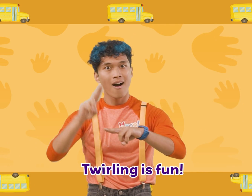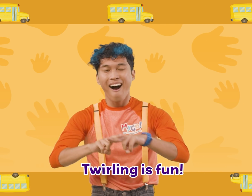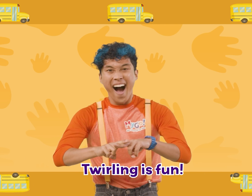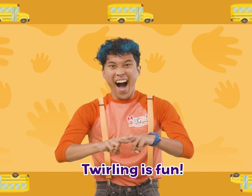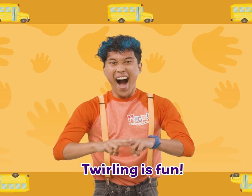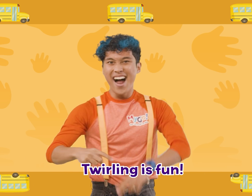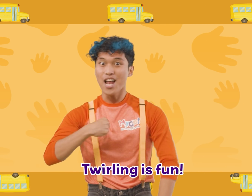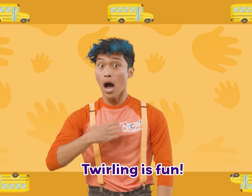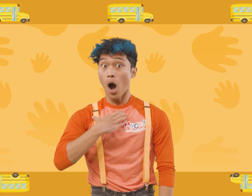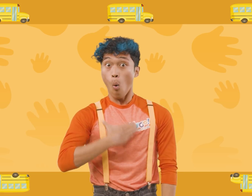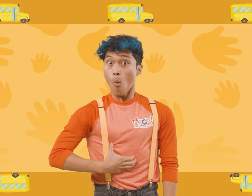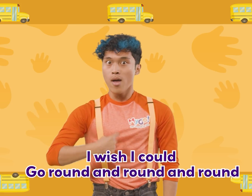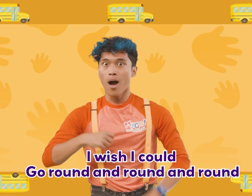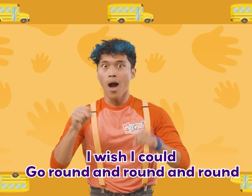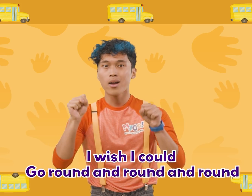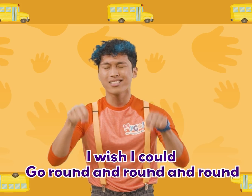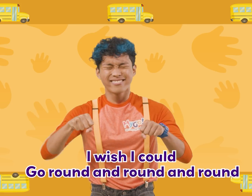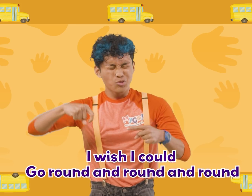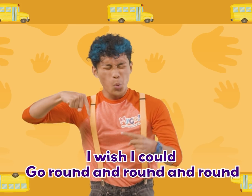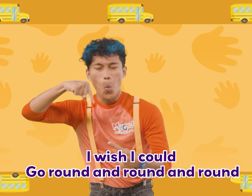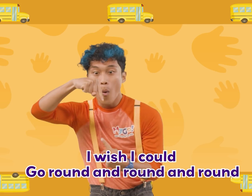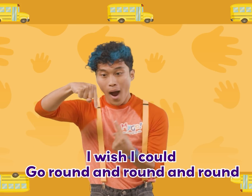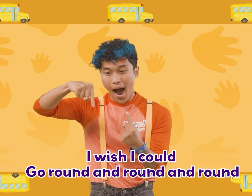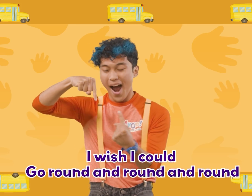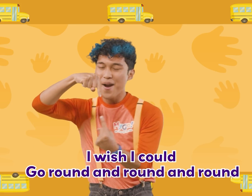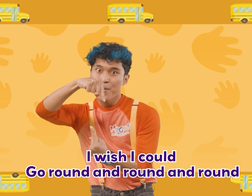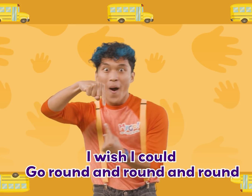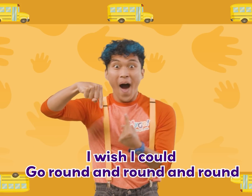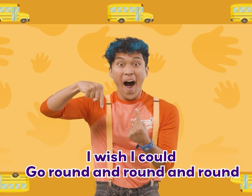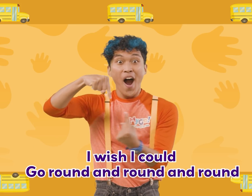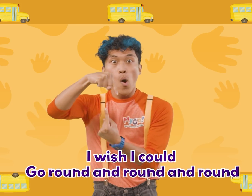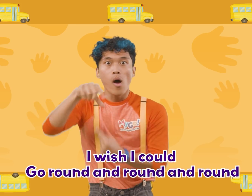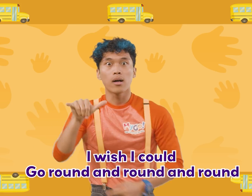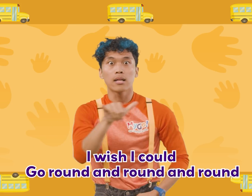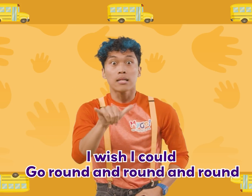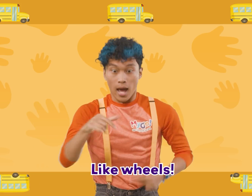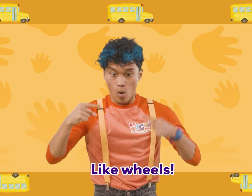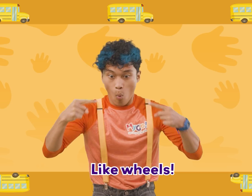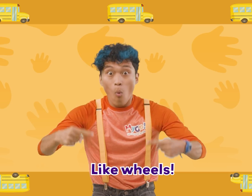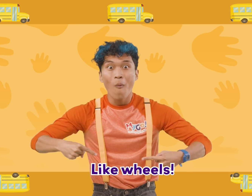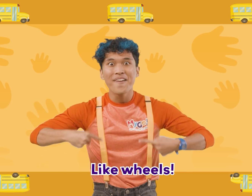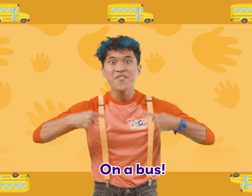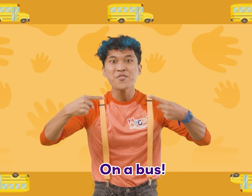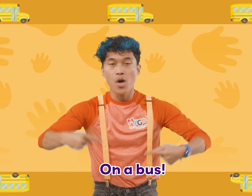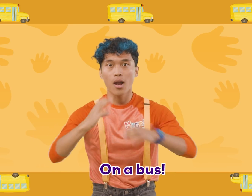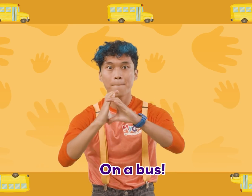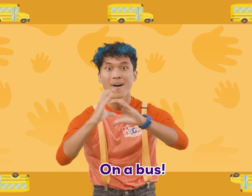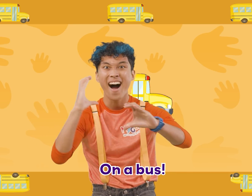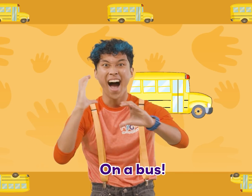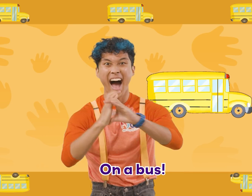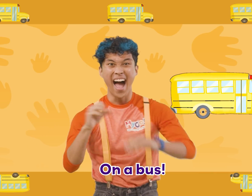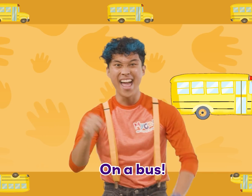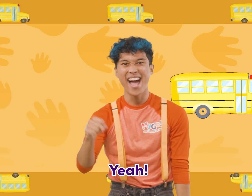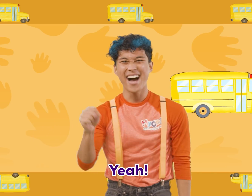Twirling is fun. I wish I could go round and round and round like wheels on a